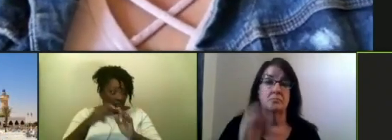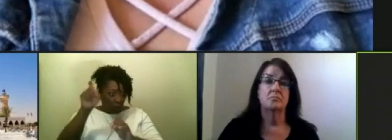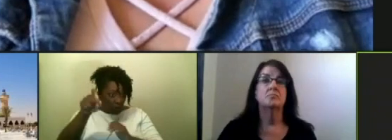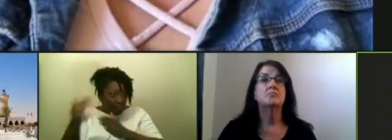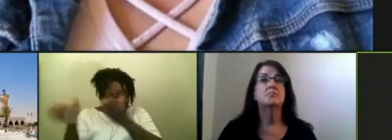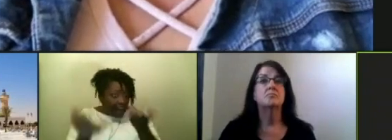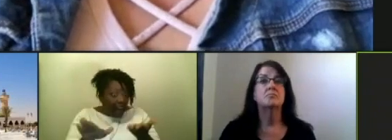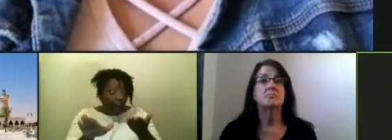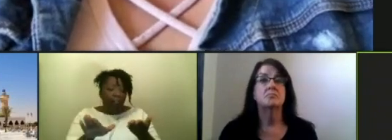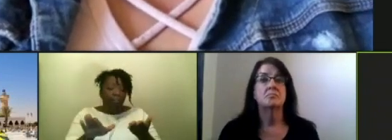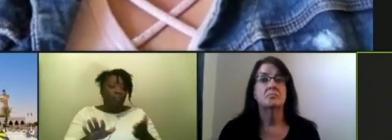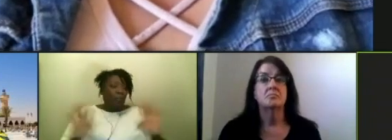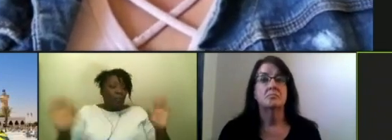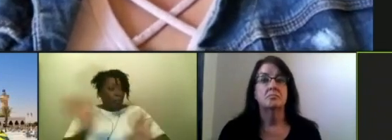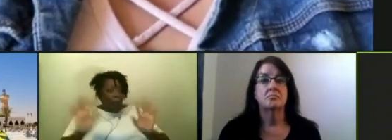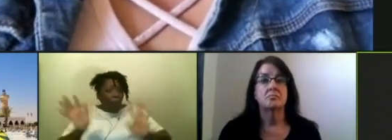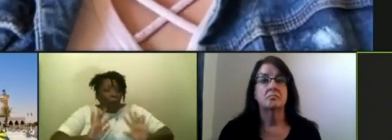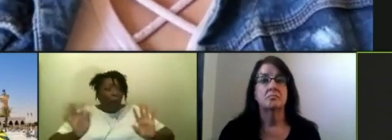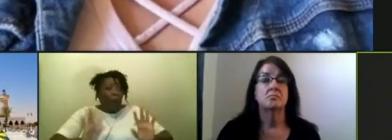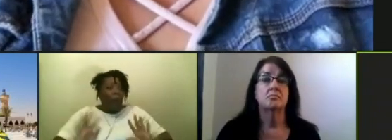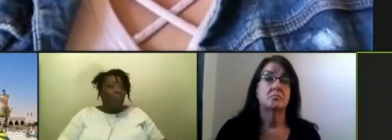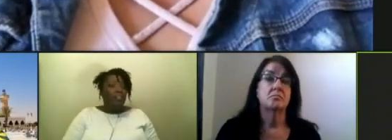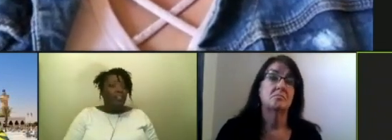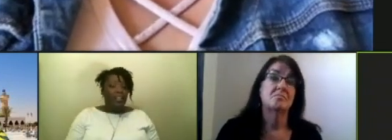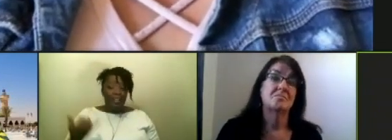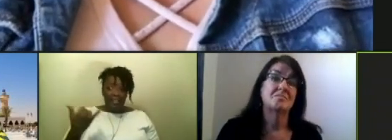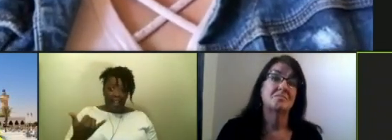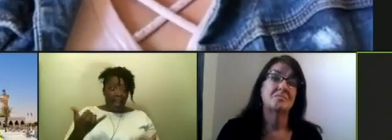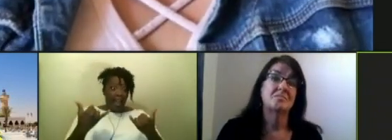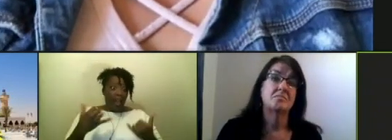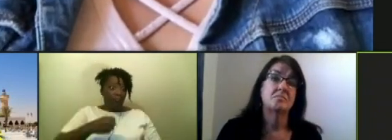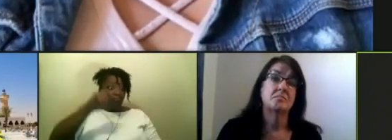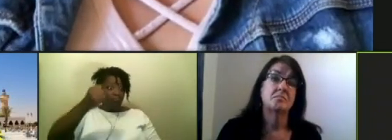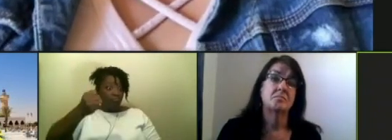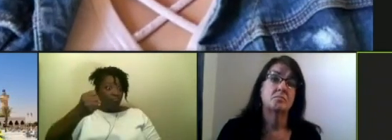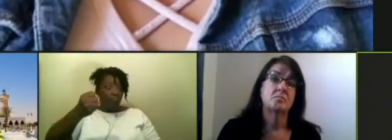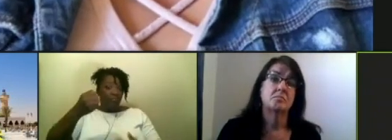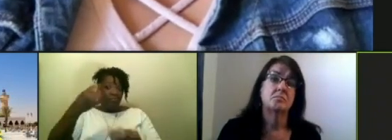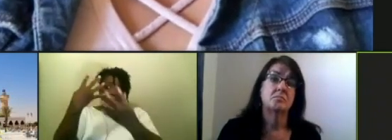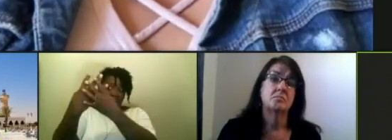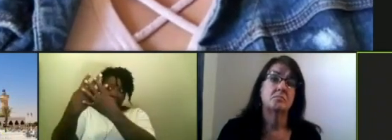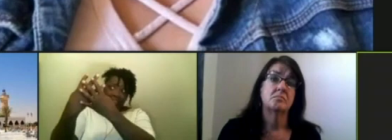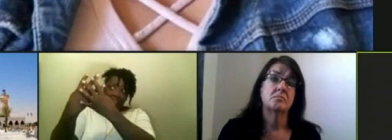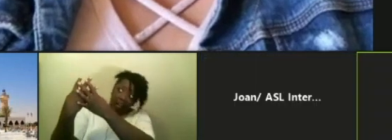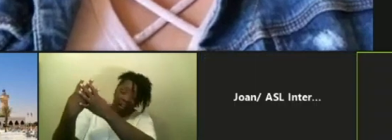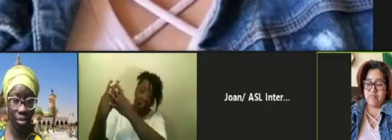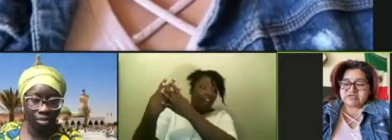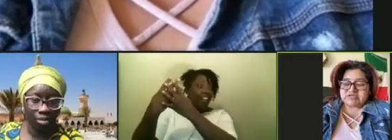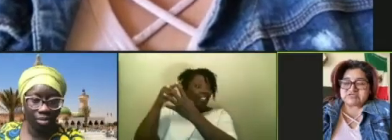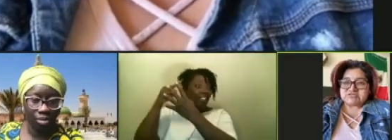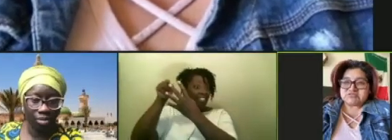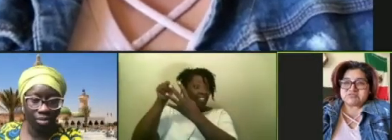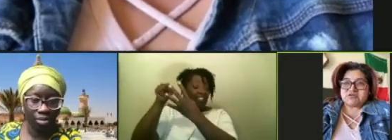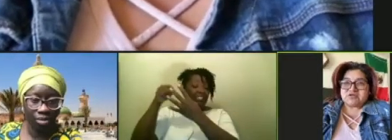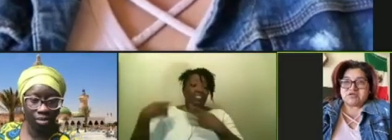the being in detention in a correctional facility